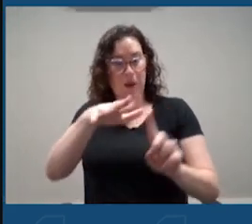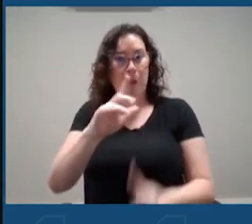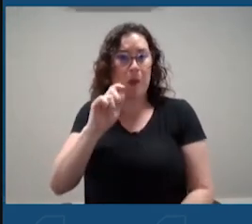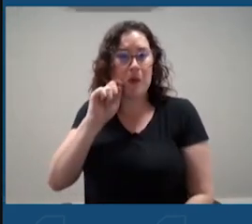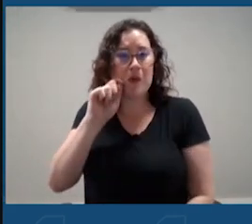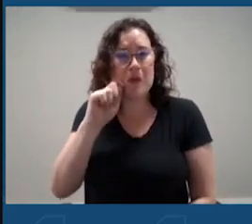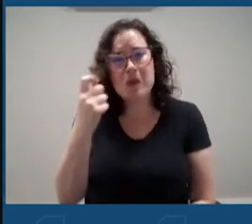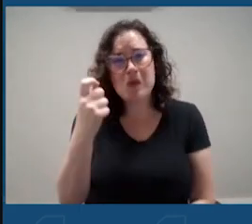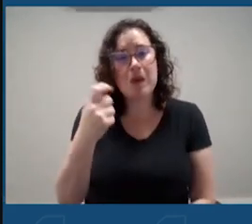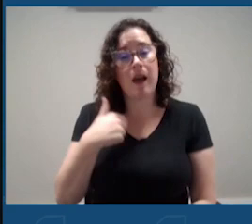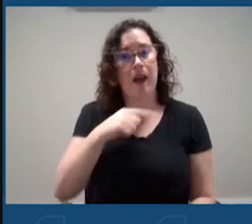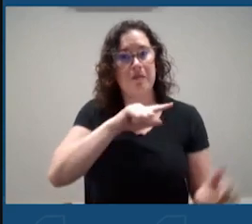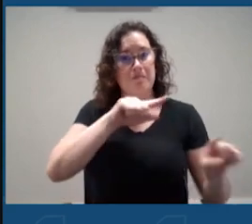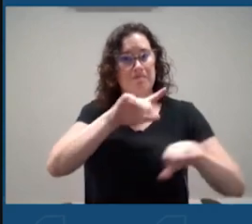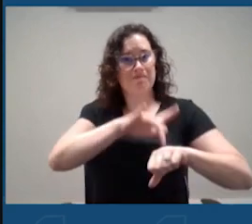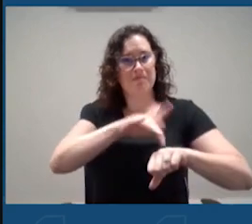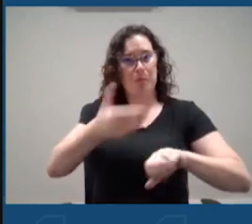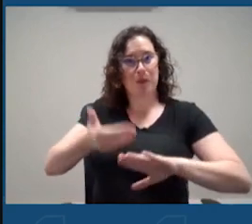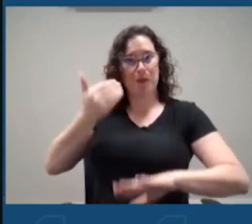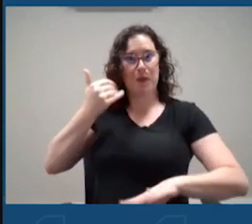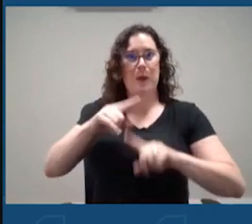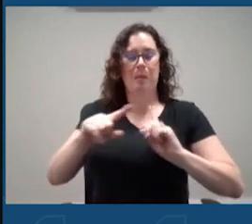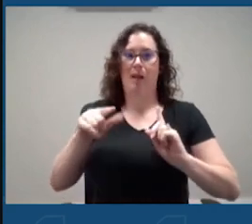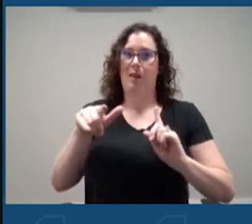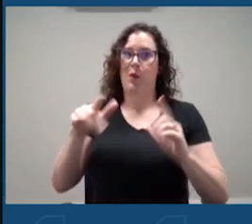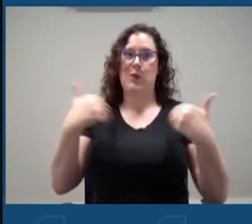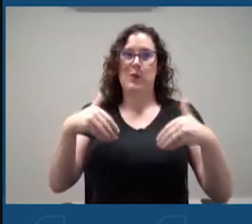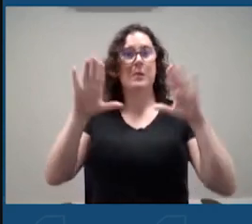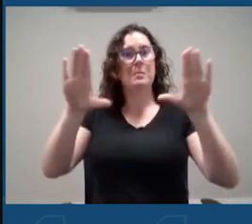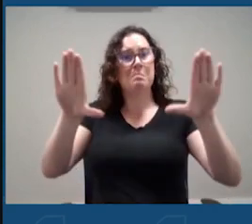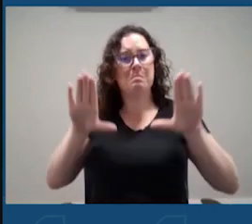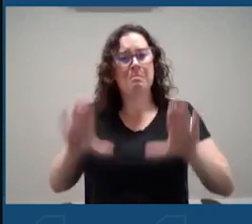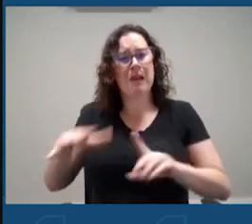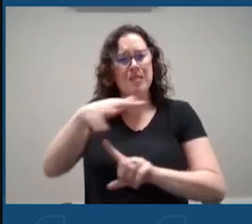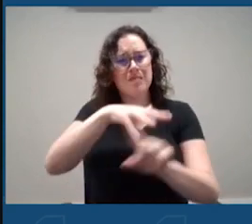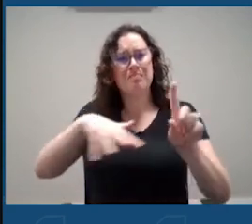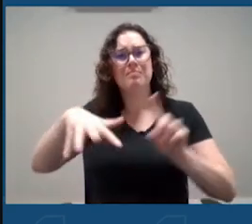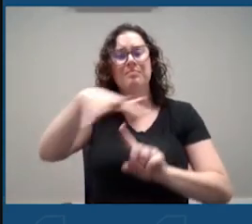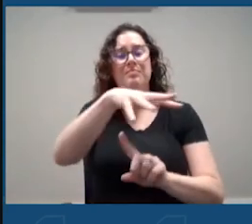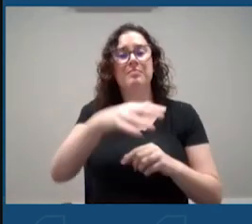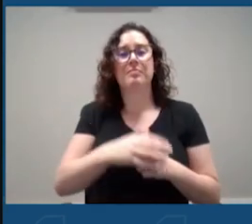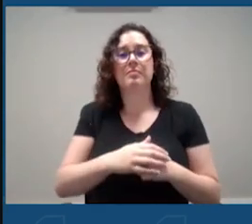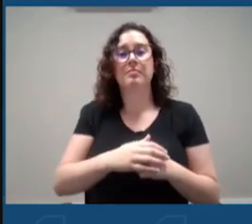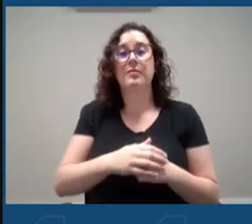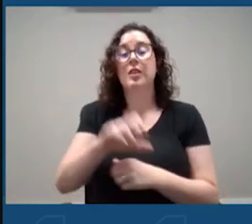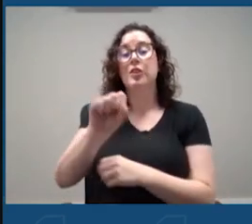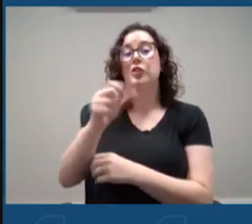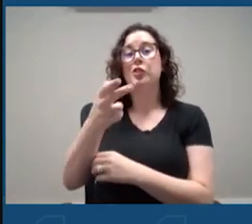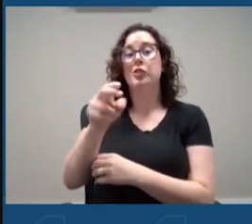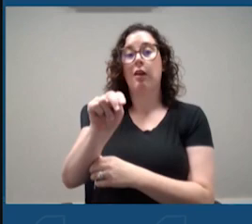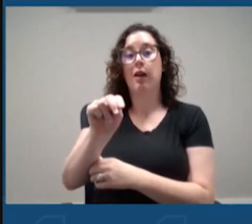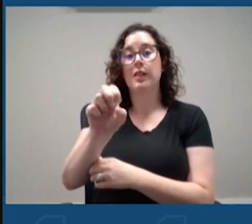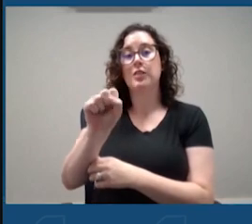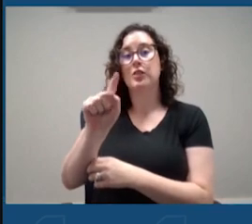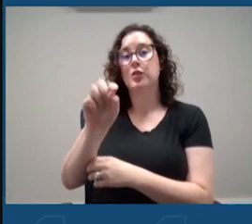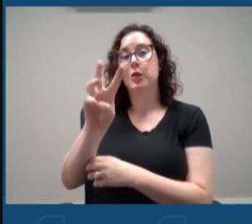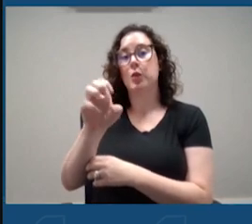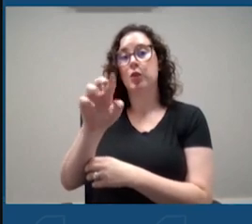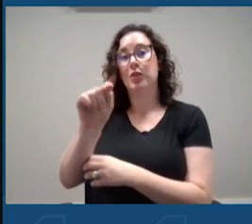here before. I think this is extraordinary. And in just speaking to Sean Stewart, let's give him a shout out. Sean Stewart, the